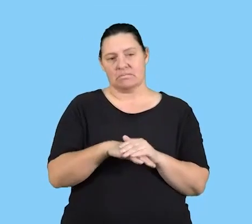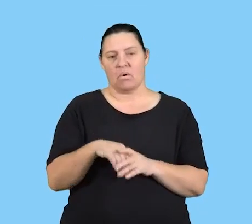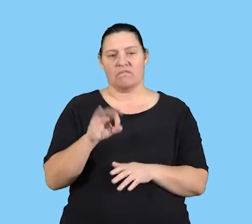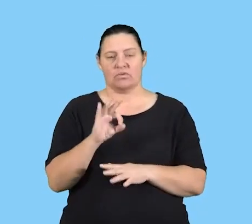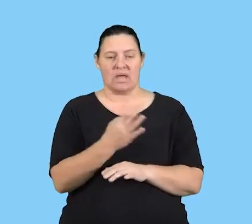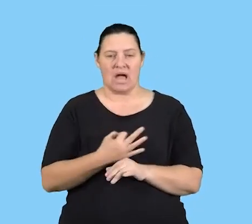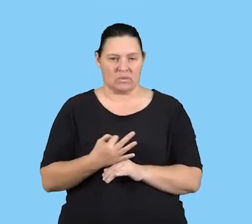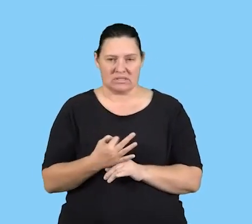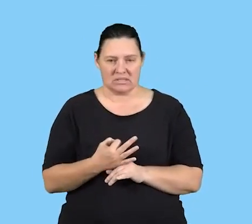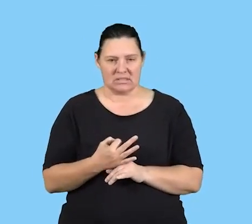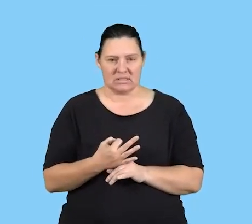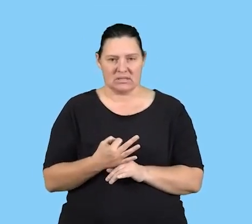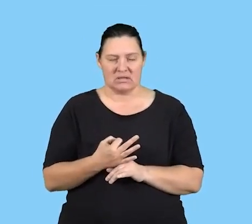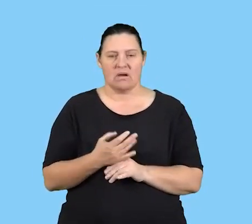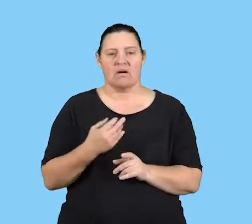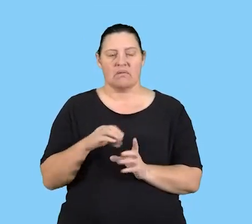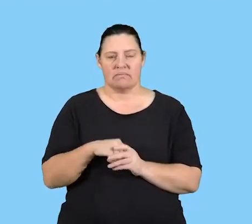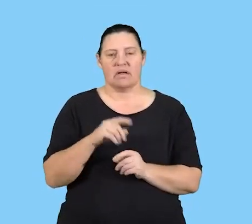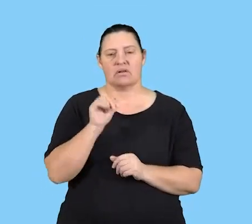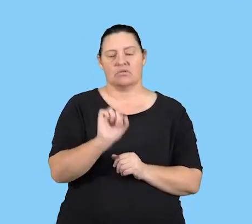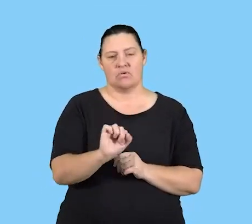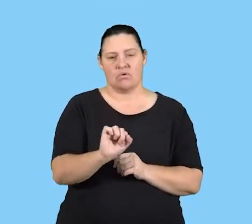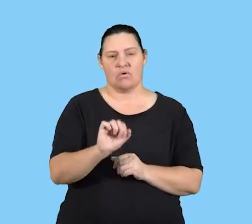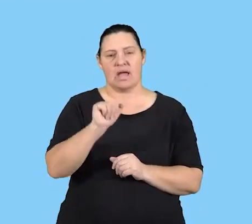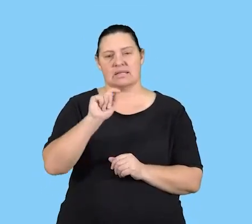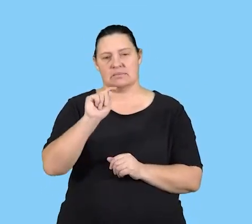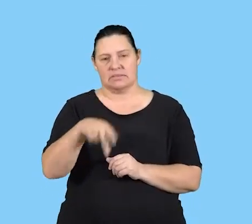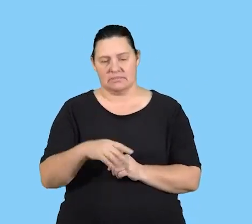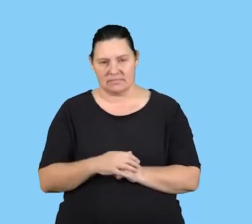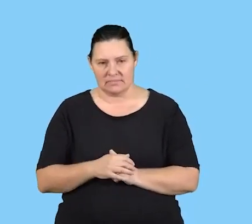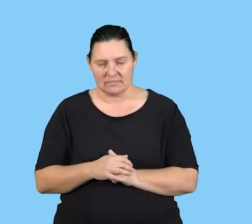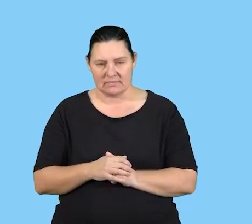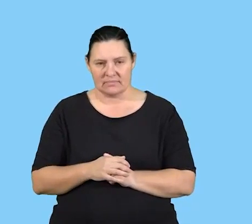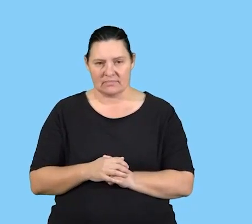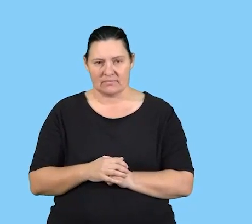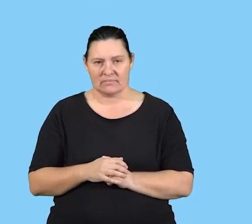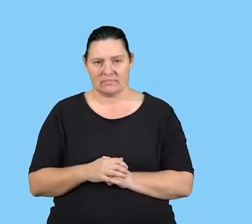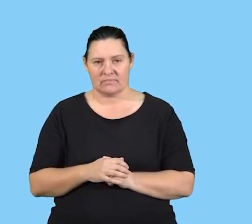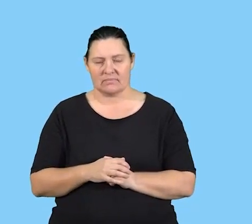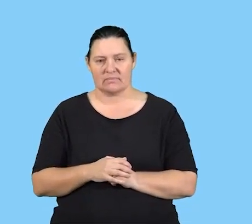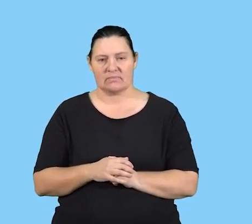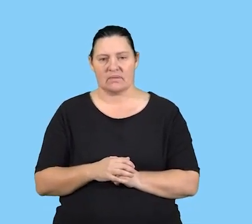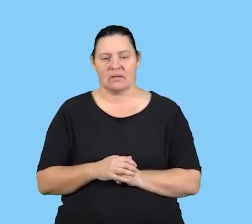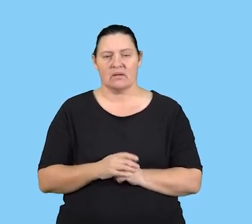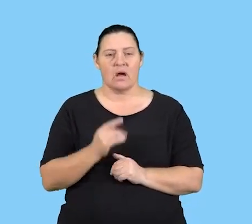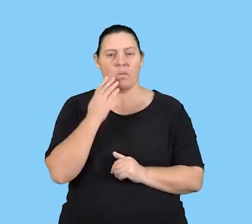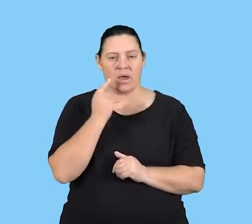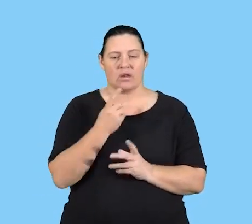of 3 hours as indicated in your ATPs. And then when it comes to